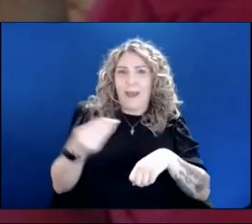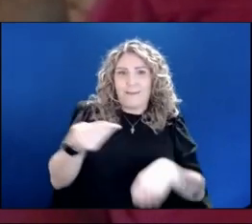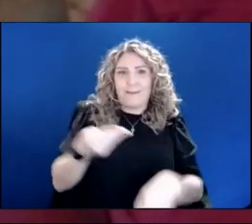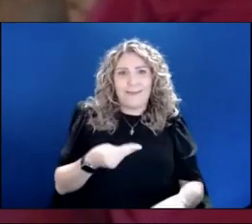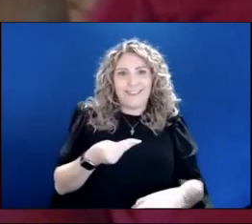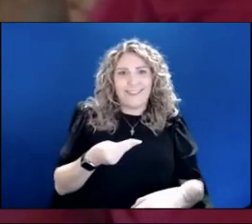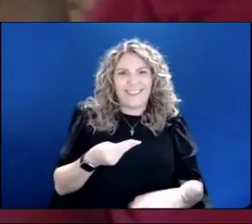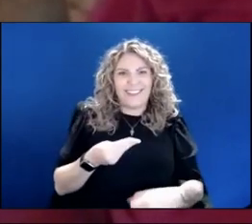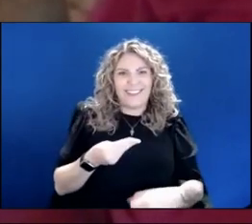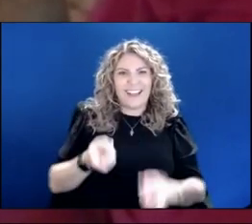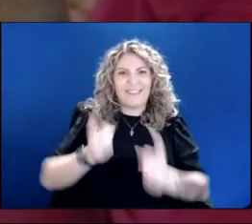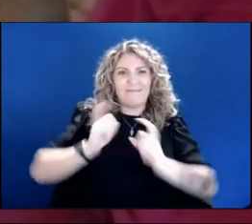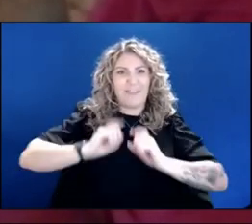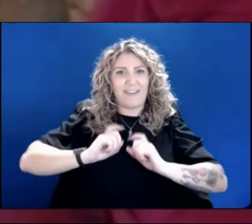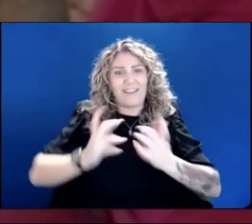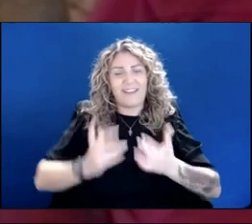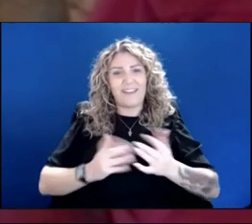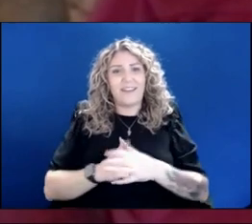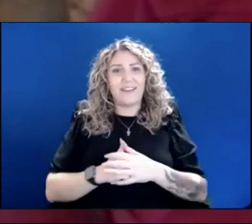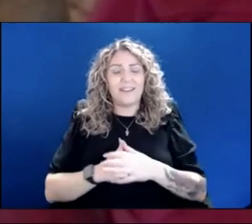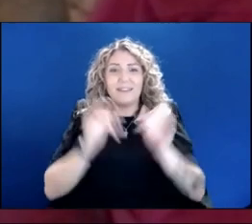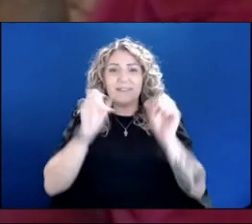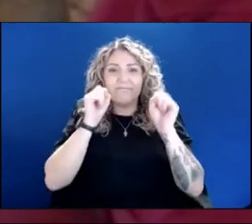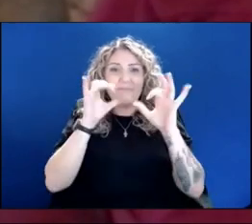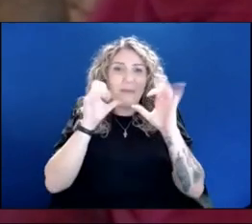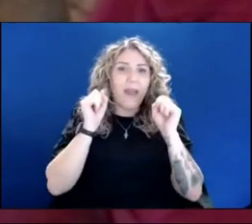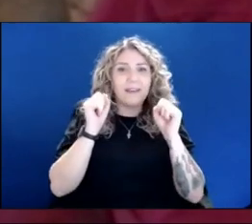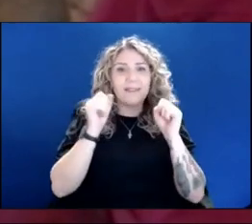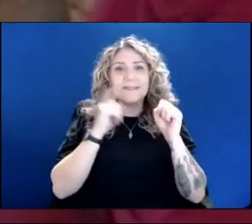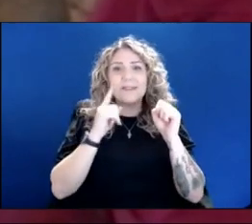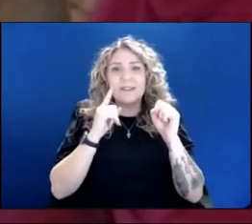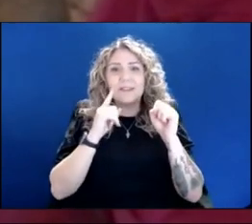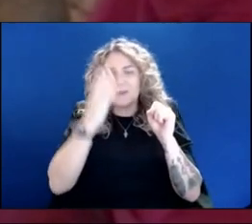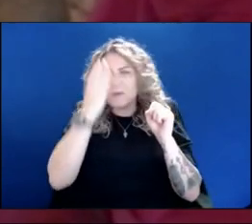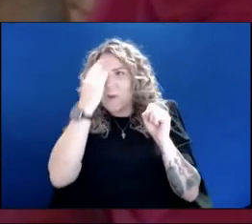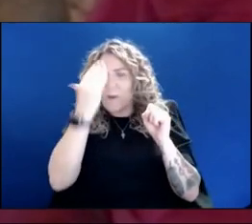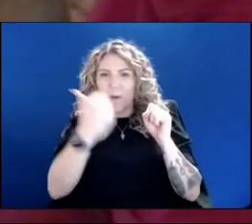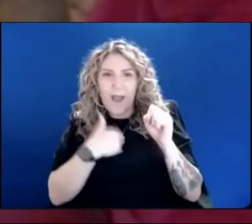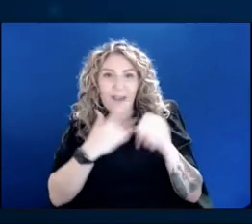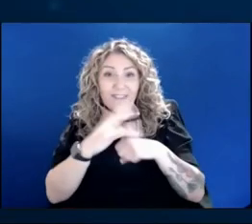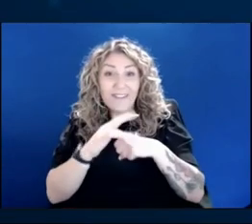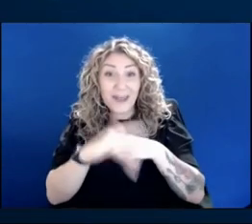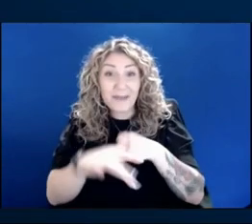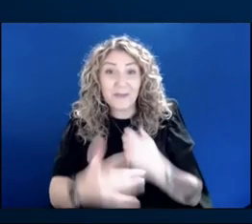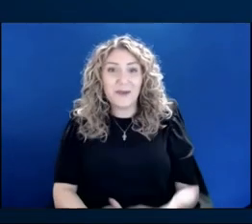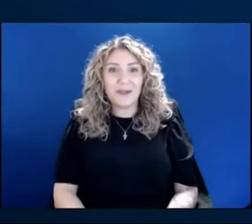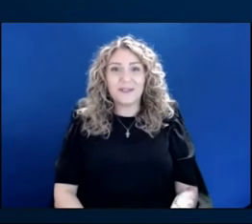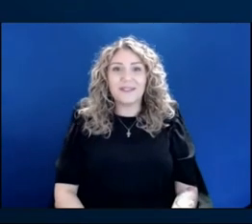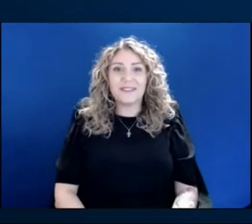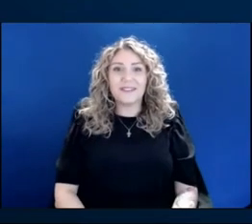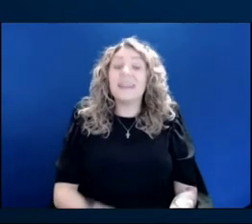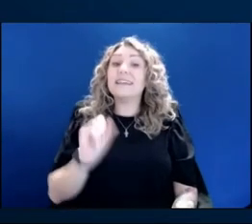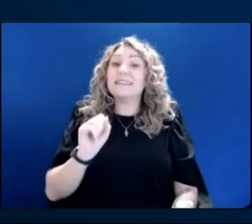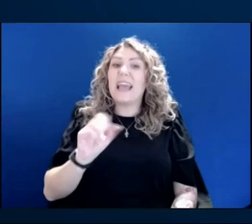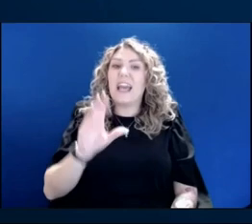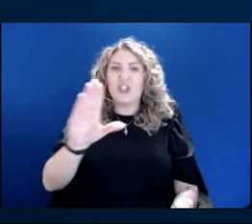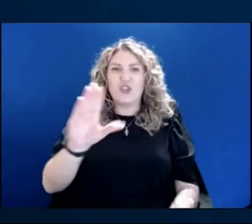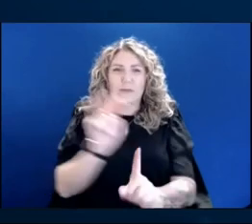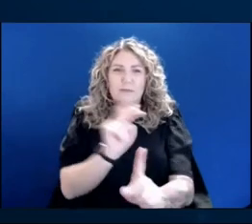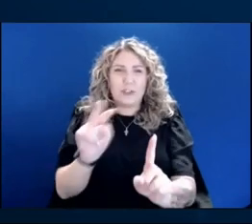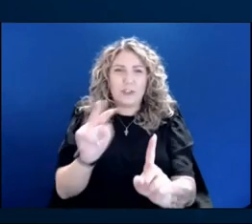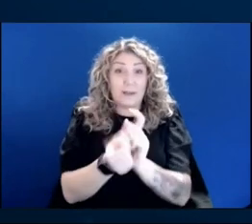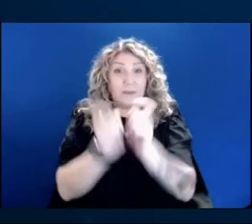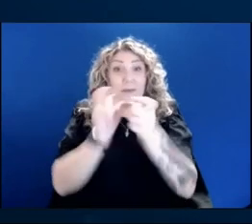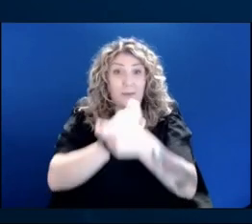And it's just kind of amazing to be able to know that you have that available. Yeah. Changes your perspective. Dr. Schmitt, how do